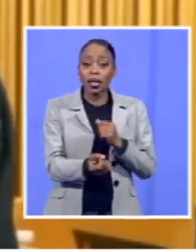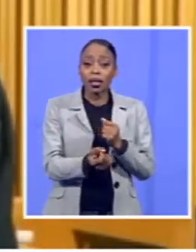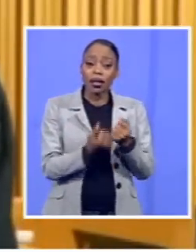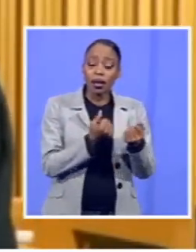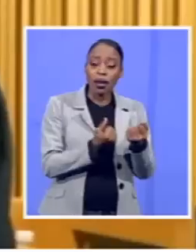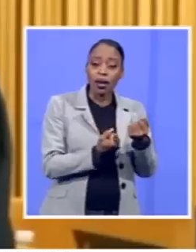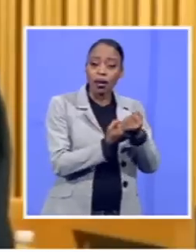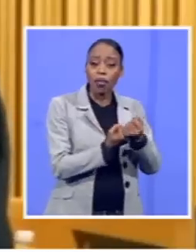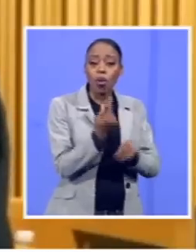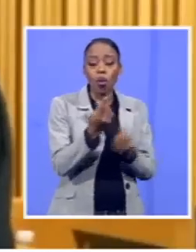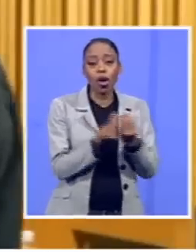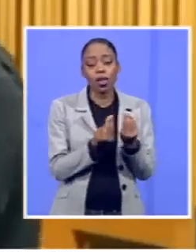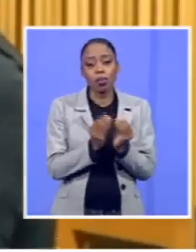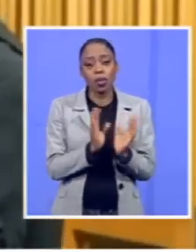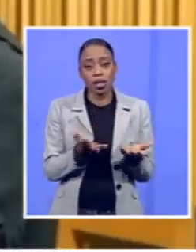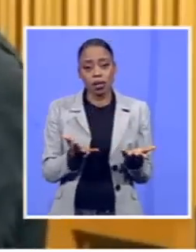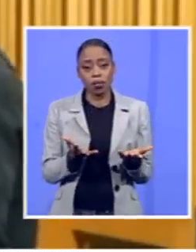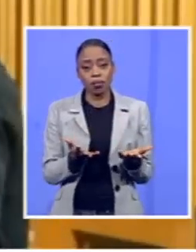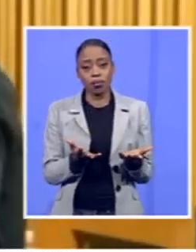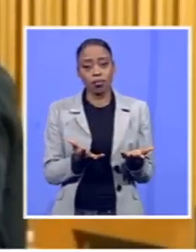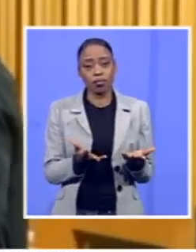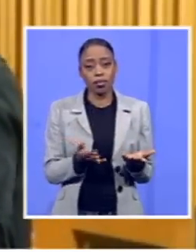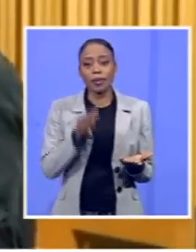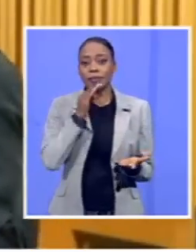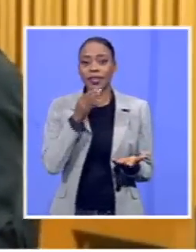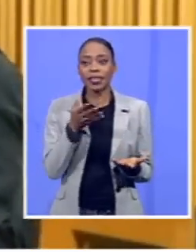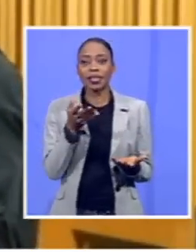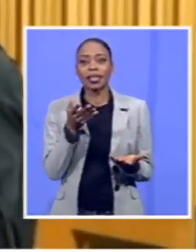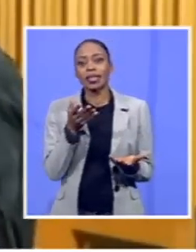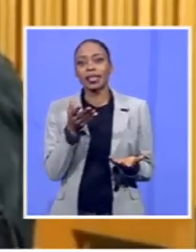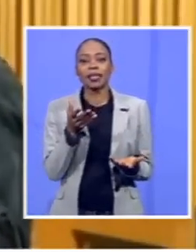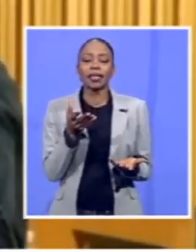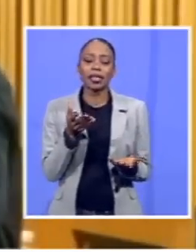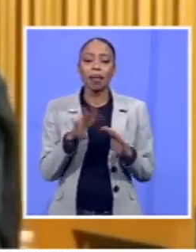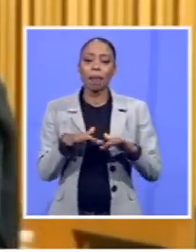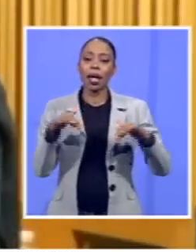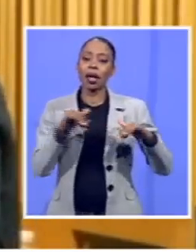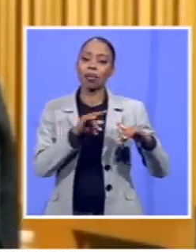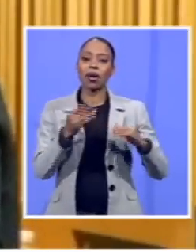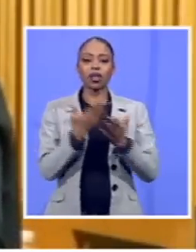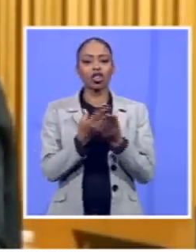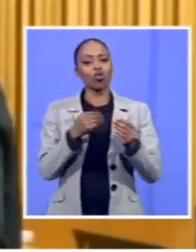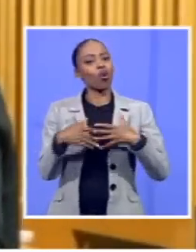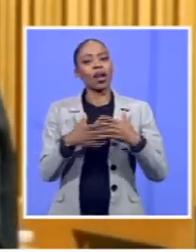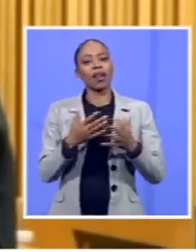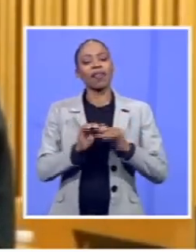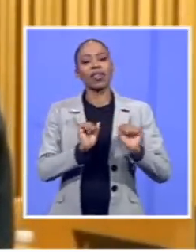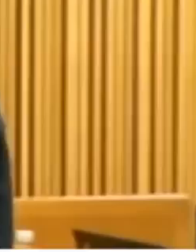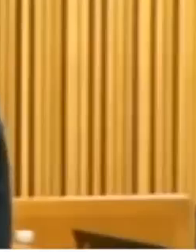thing, Justice Nuko. It is not, Parliament will do whatever they need to do,